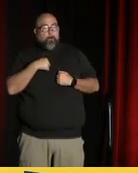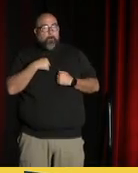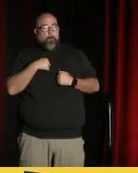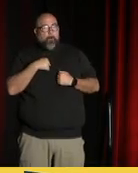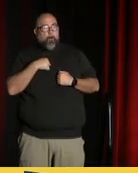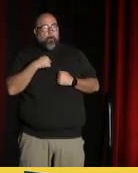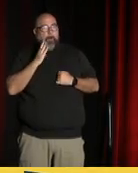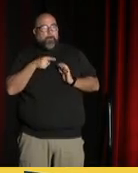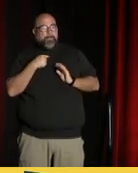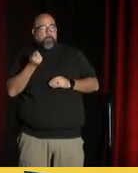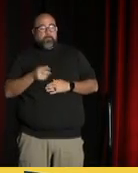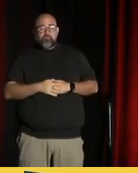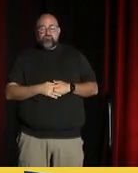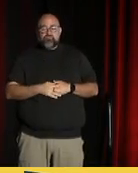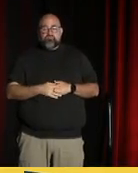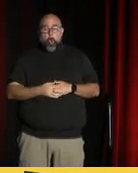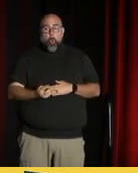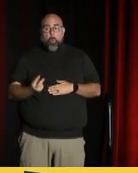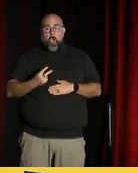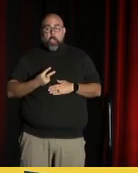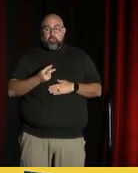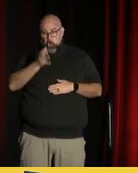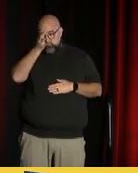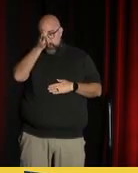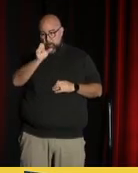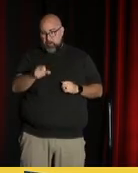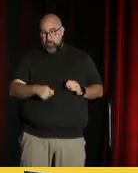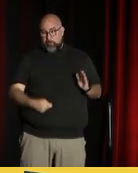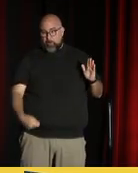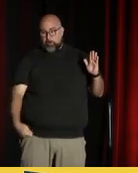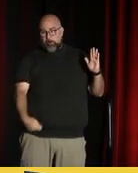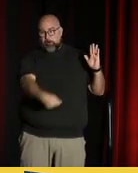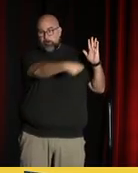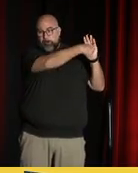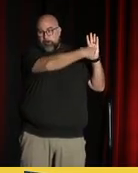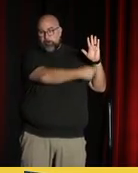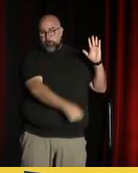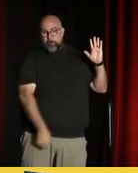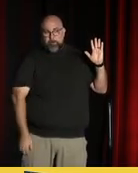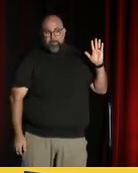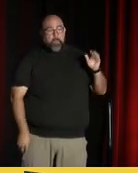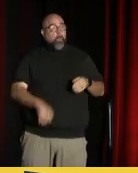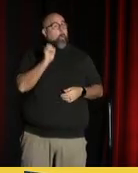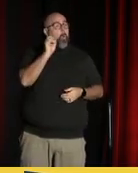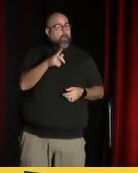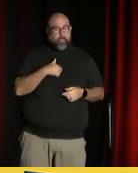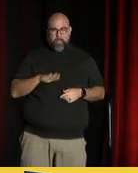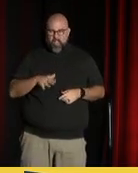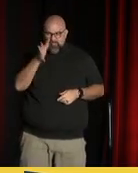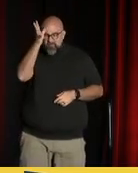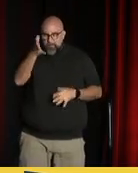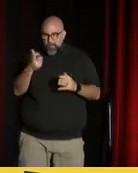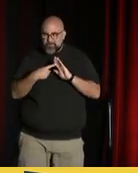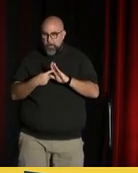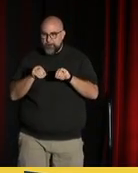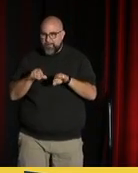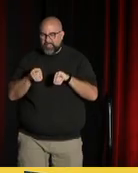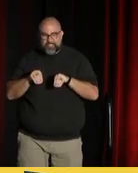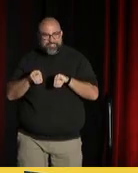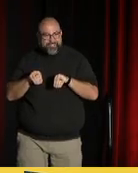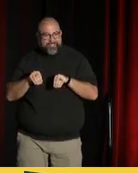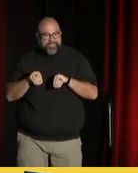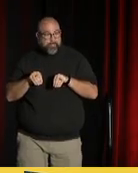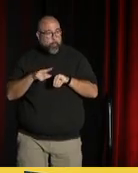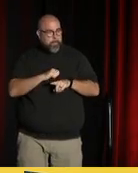them? Hey, watch Grandpa put this peg in a board. Or let Grandpa show you a magic trick." And so he